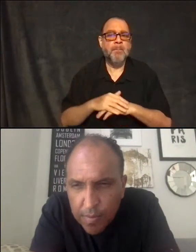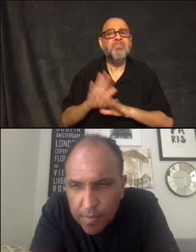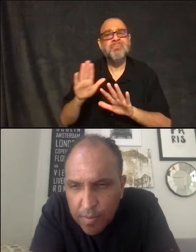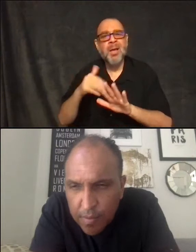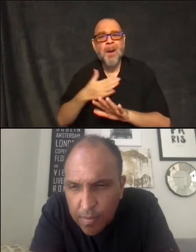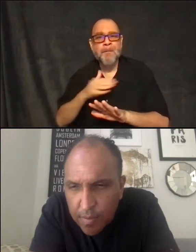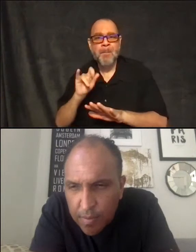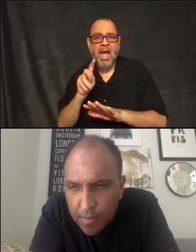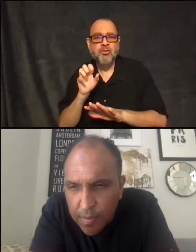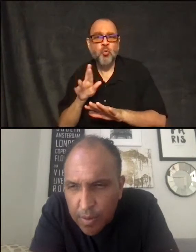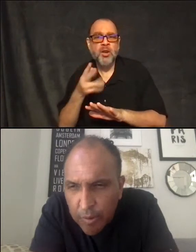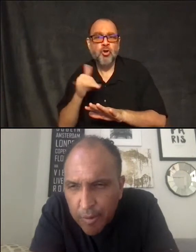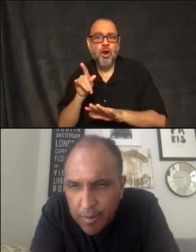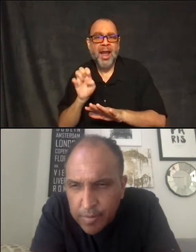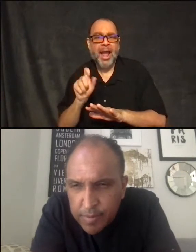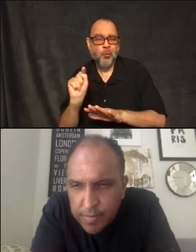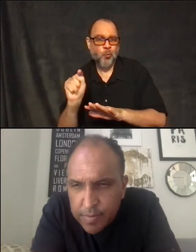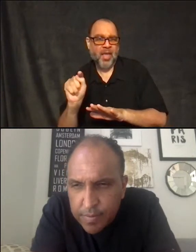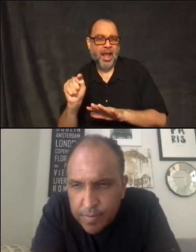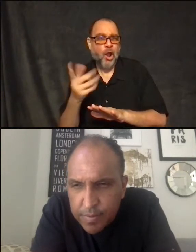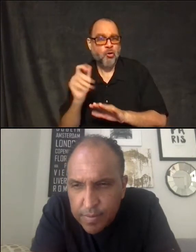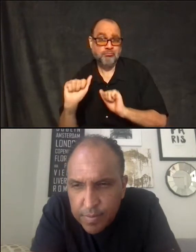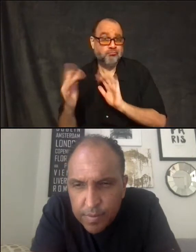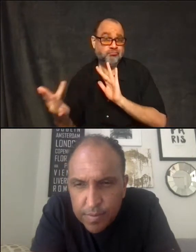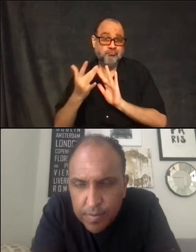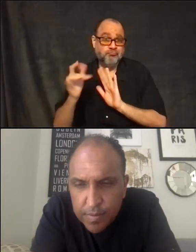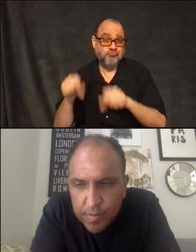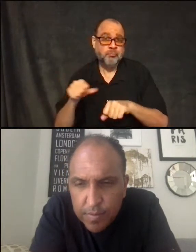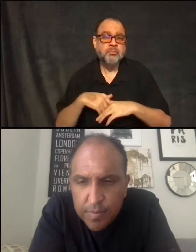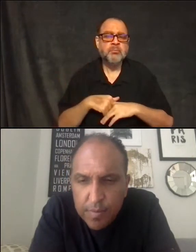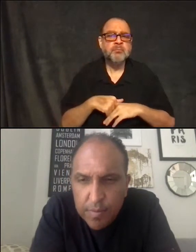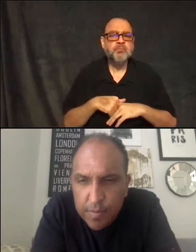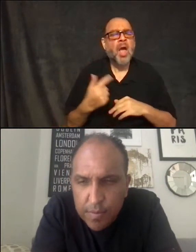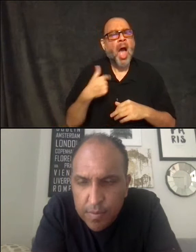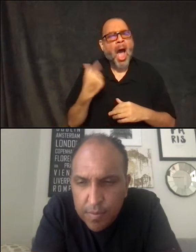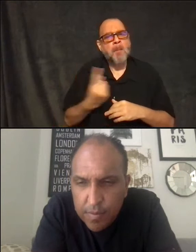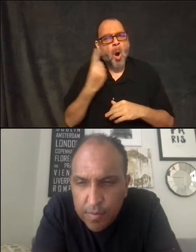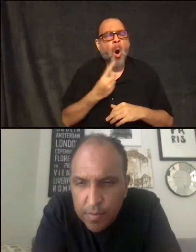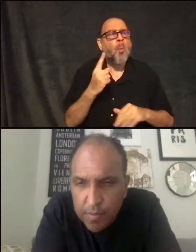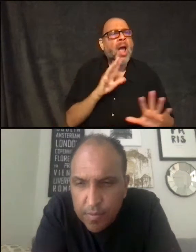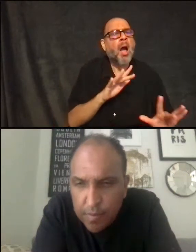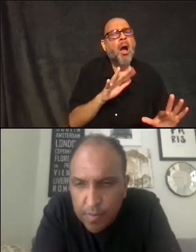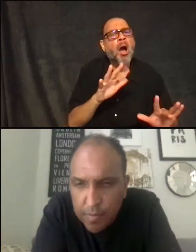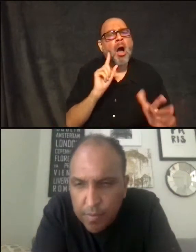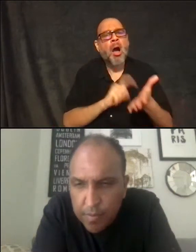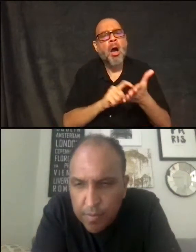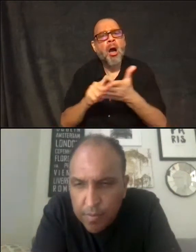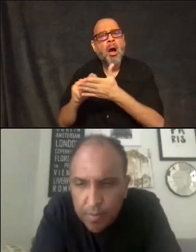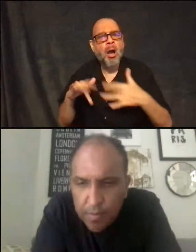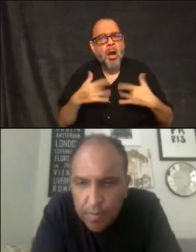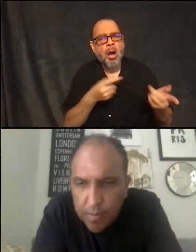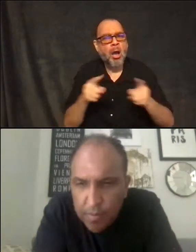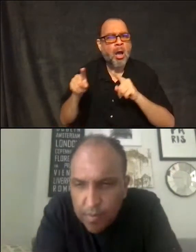share it. I'm always looking at what's happening, and I'll share the kind of the must go to